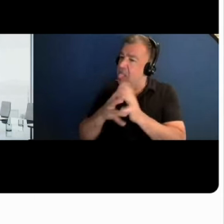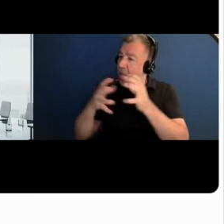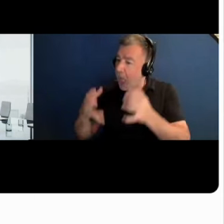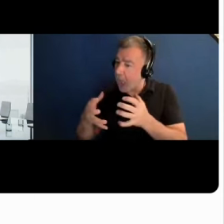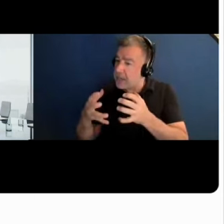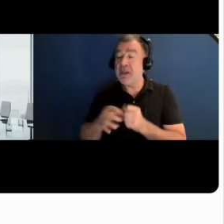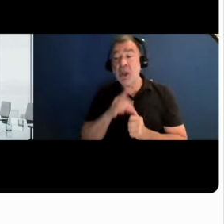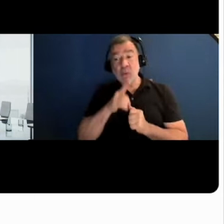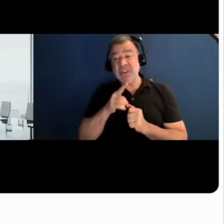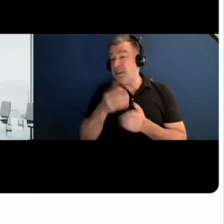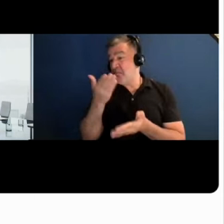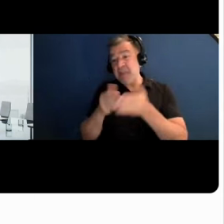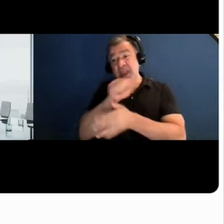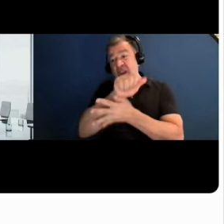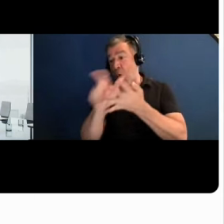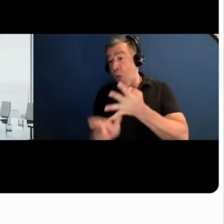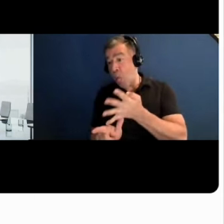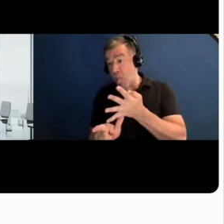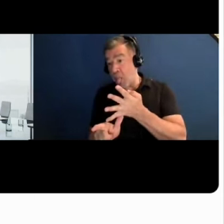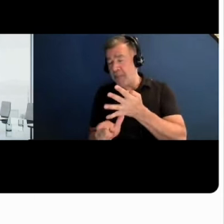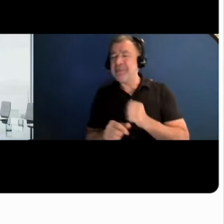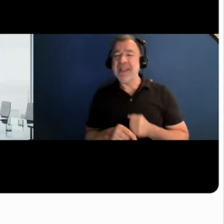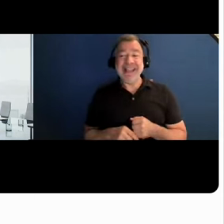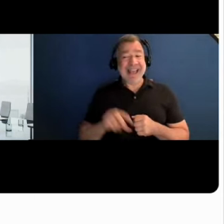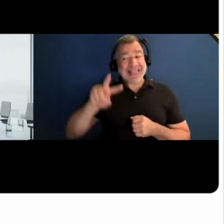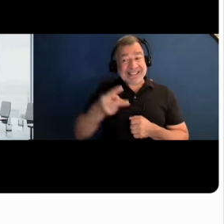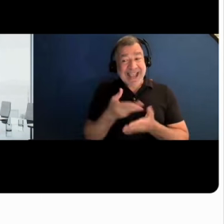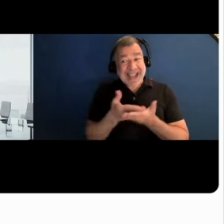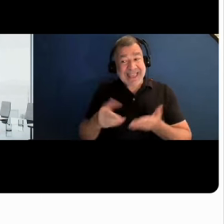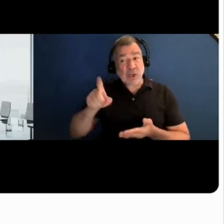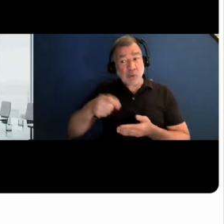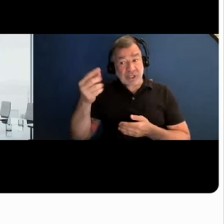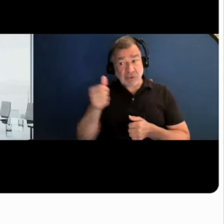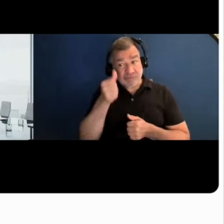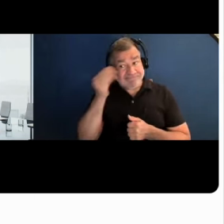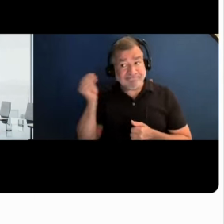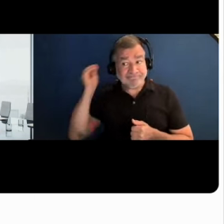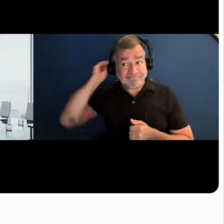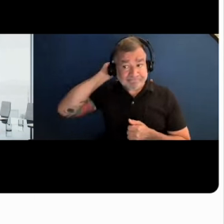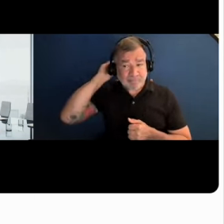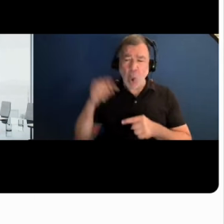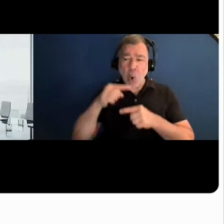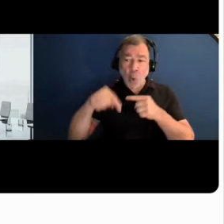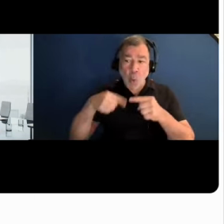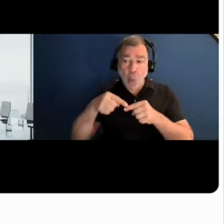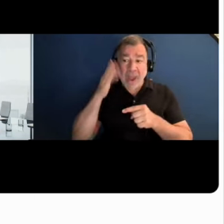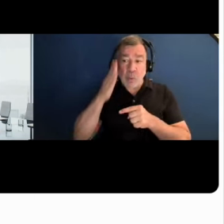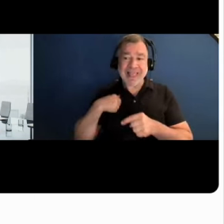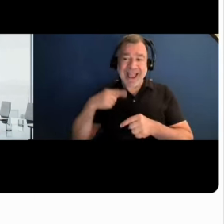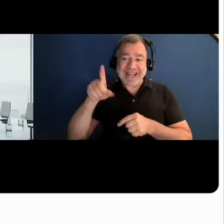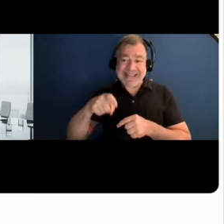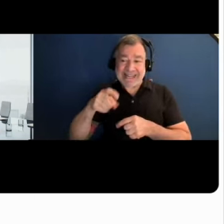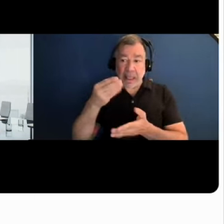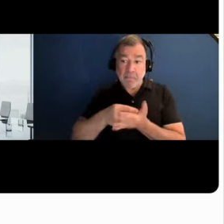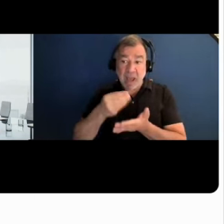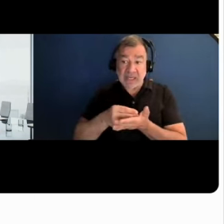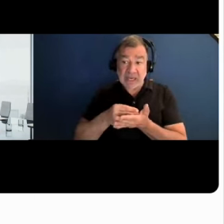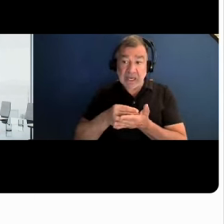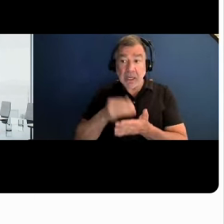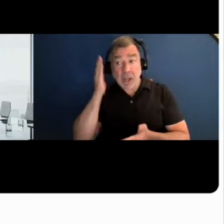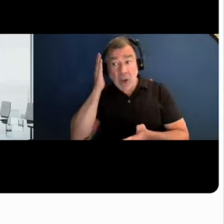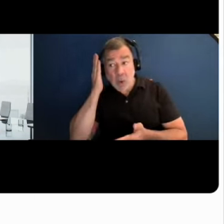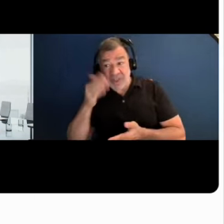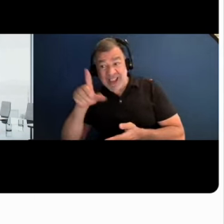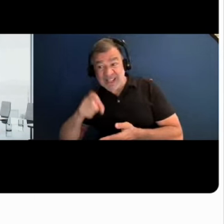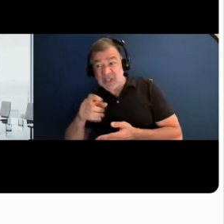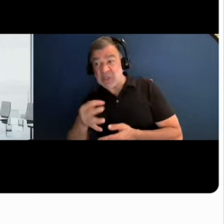thing is, when will I need the money? So looking at expenses to determine, are you going to need them short term, maybe 1 to